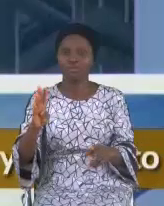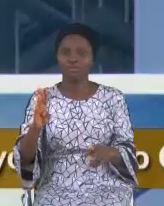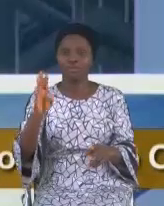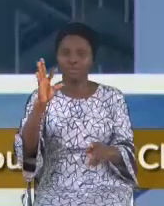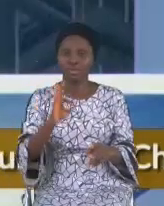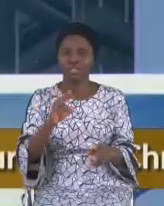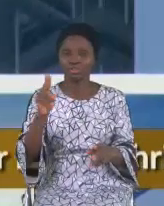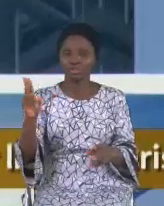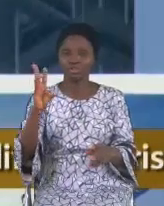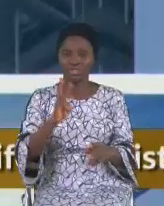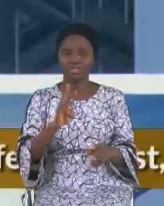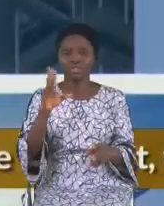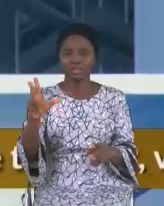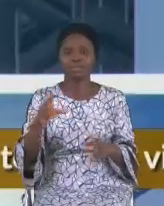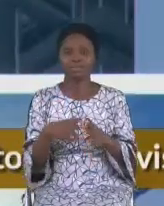+234 91 54 44 9263.